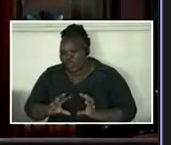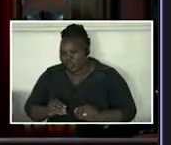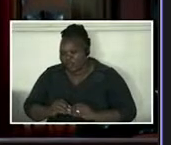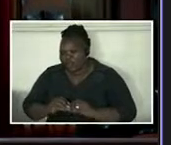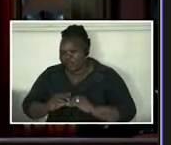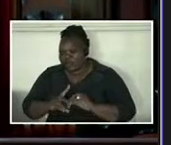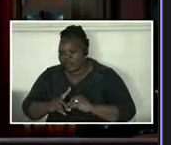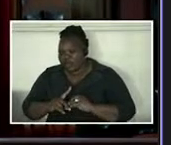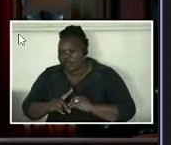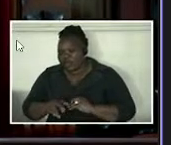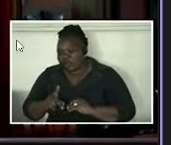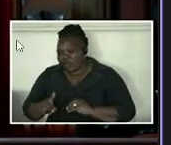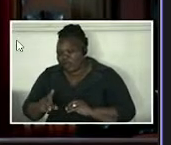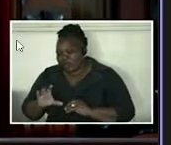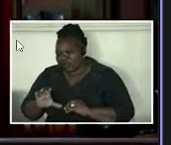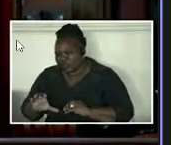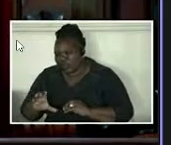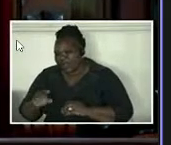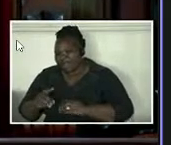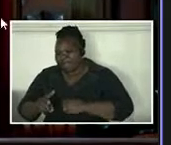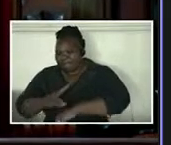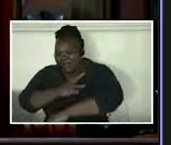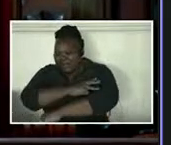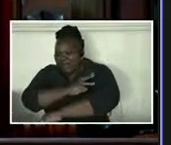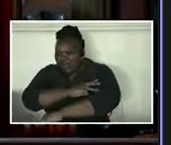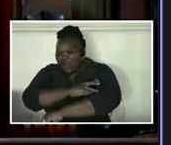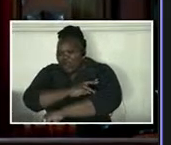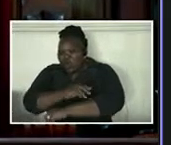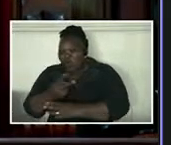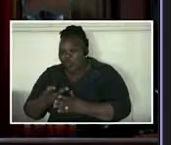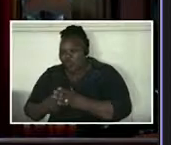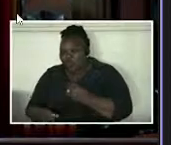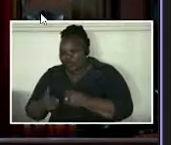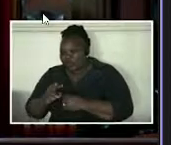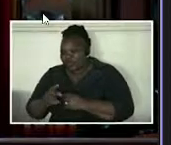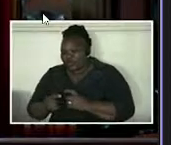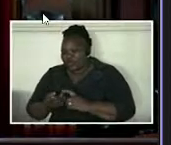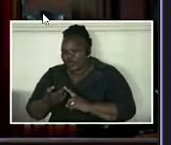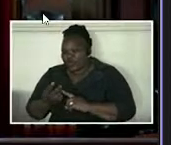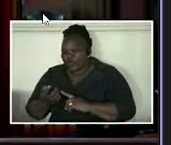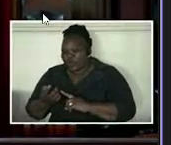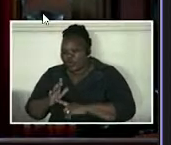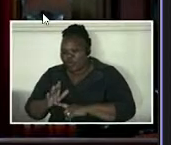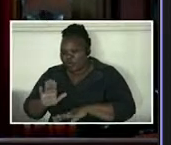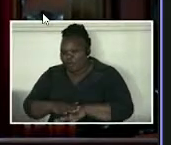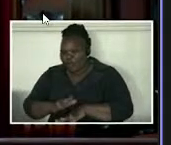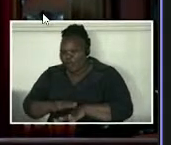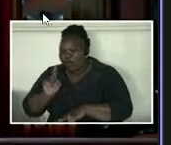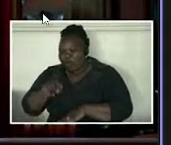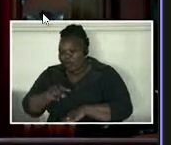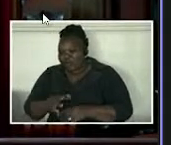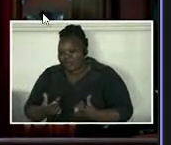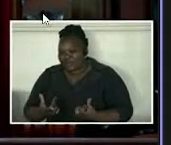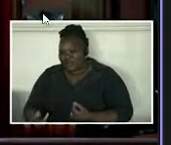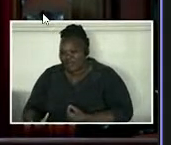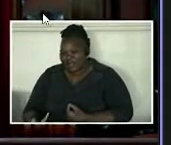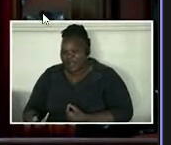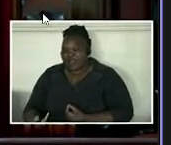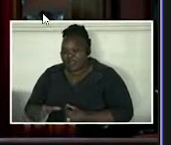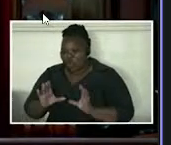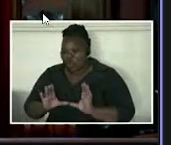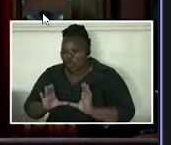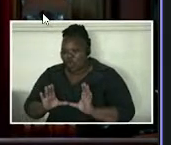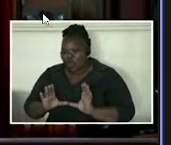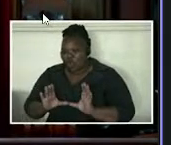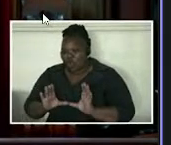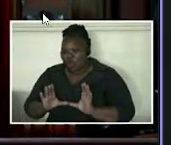consequence management which is both punitive and corrective is noted but more to be done the community was provided with the